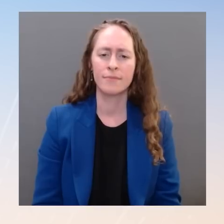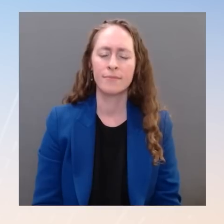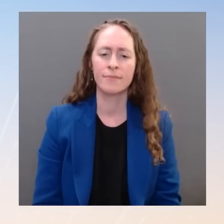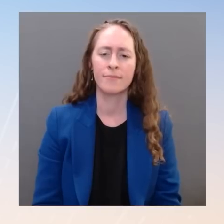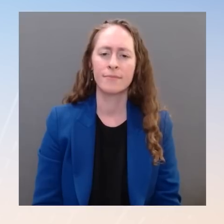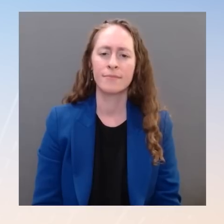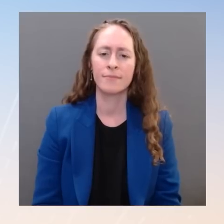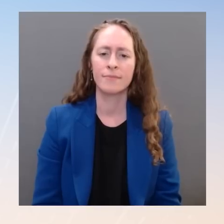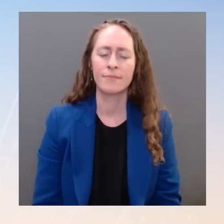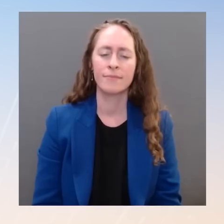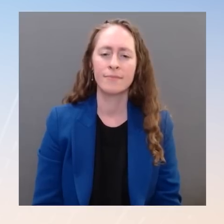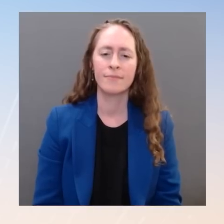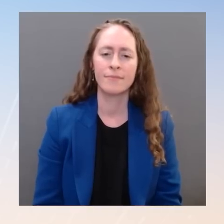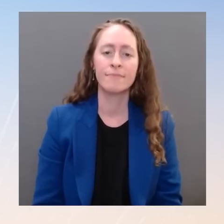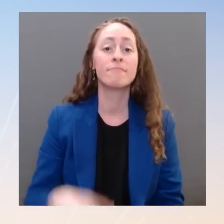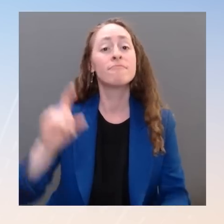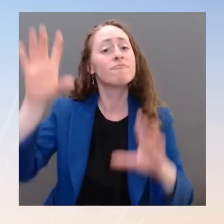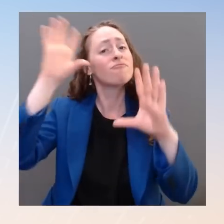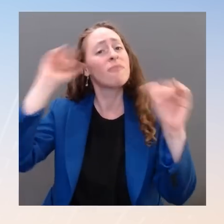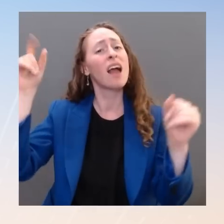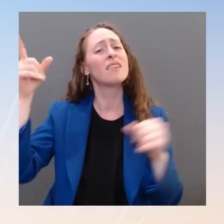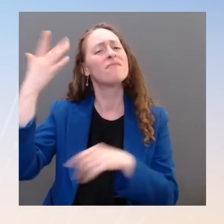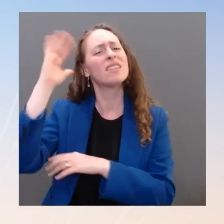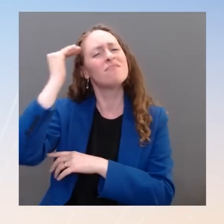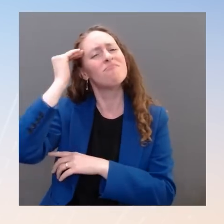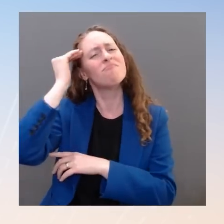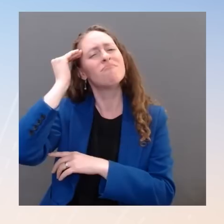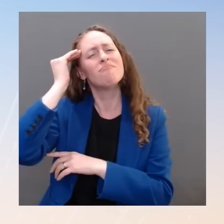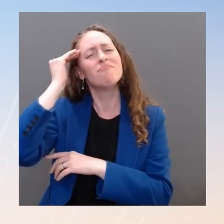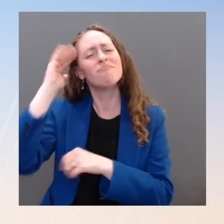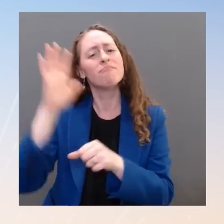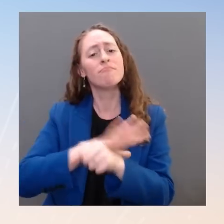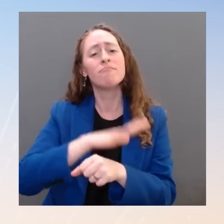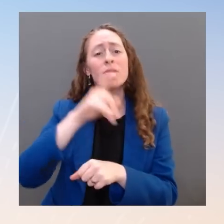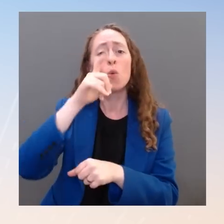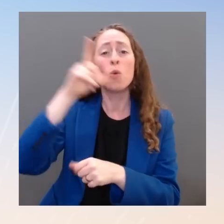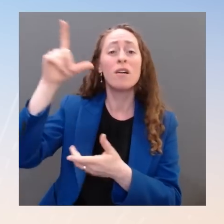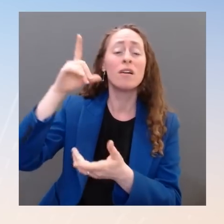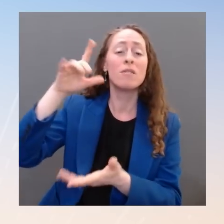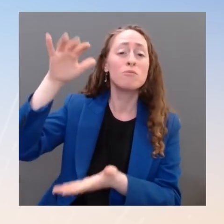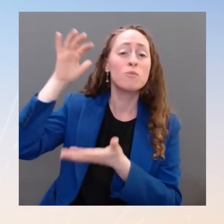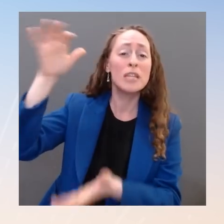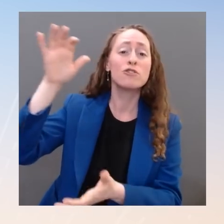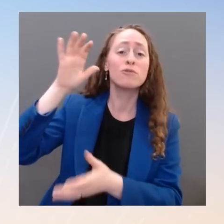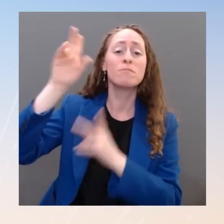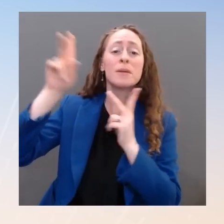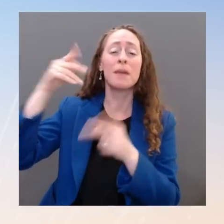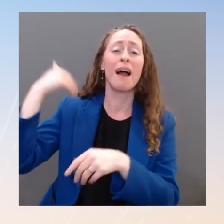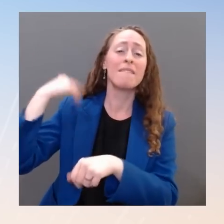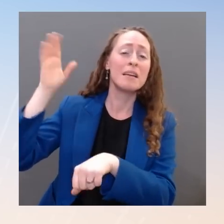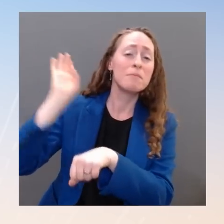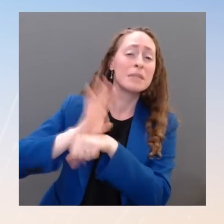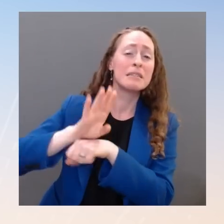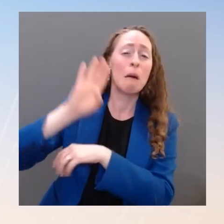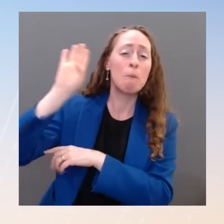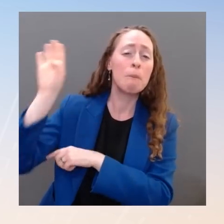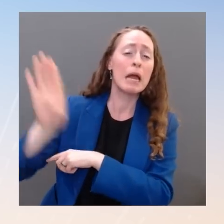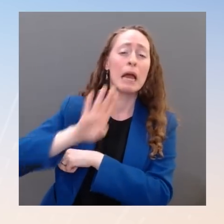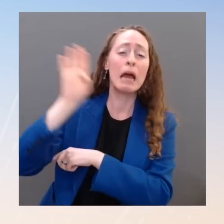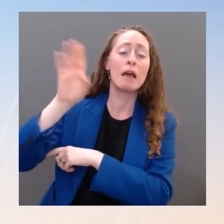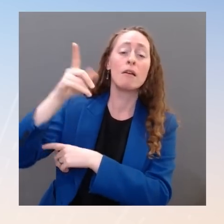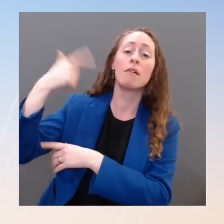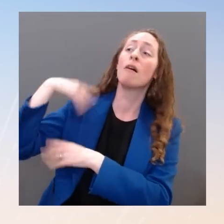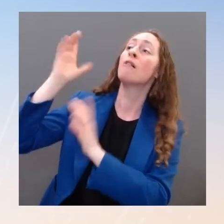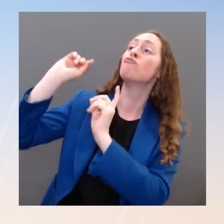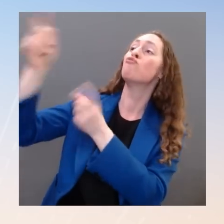highest income. So that's certainly something he would be looking at. So just want to be very clear about the power to do this. He's looking at doing this issue. Yeah. But